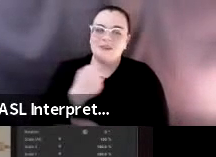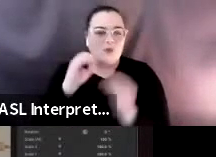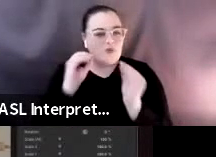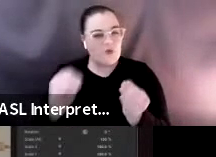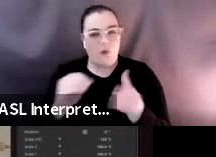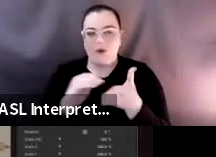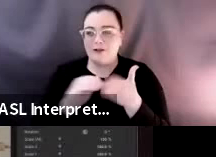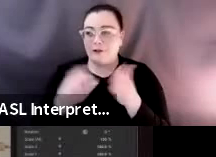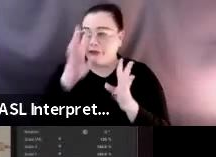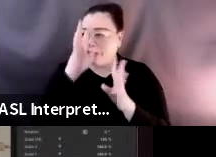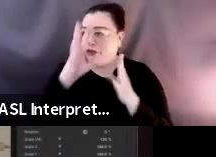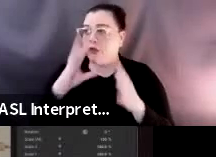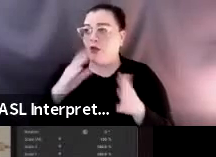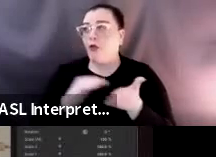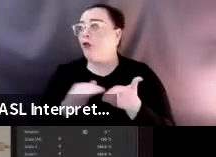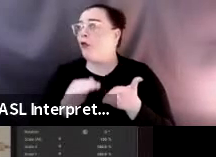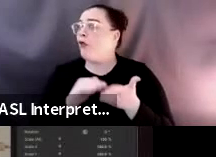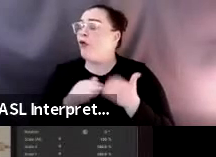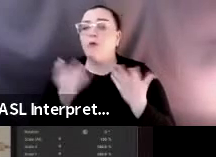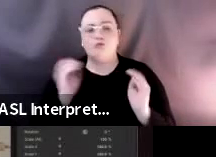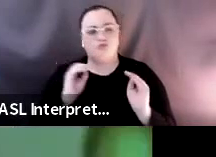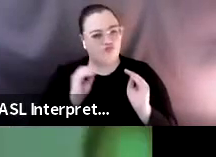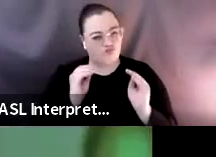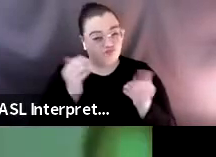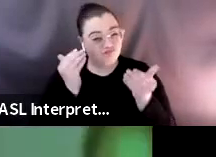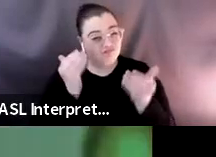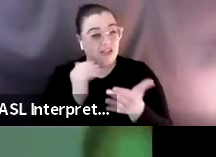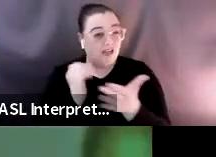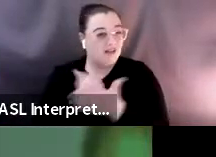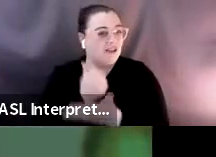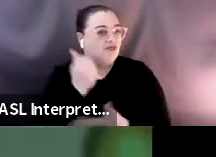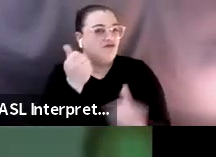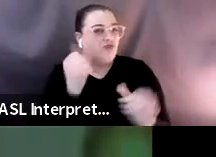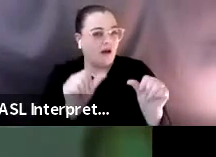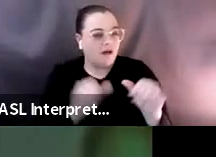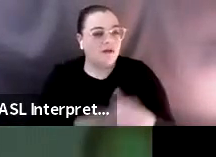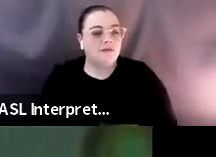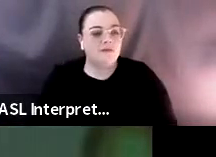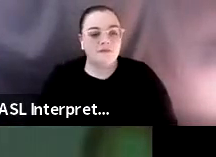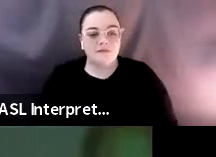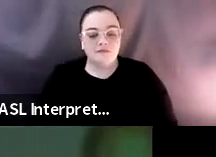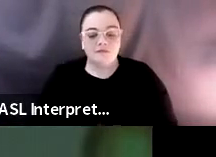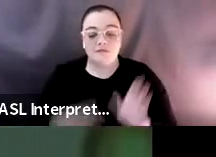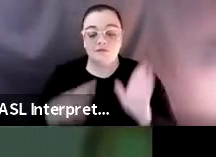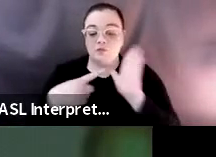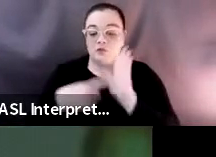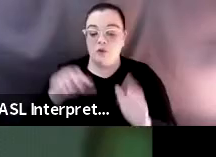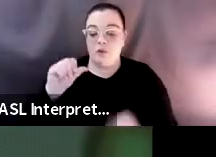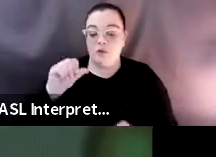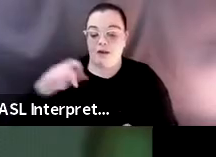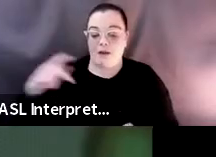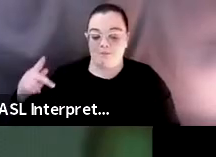to start diving in. So let's just get into the app here.